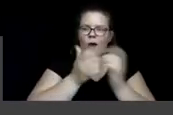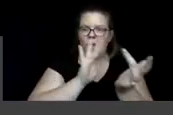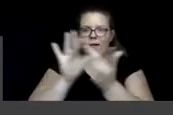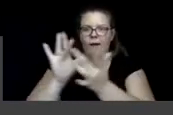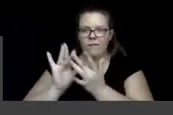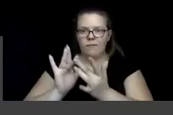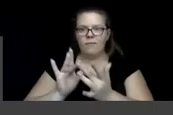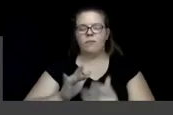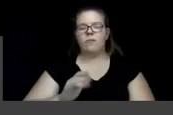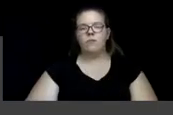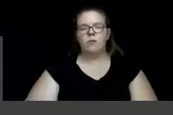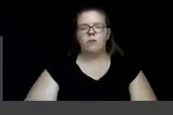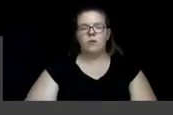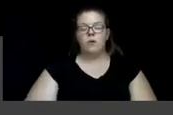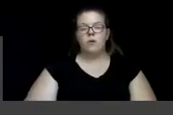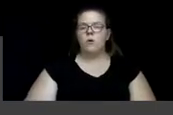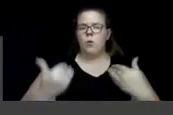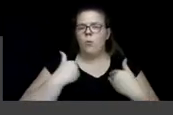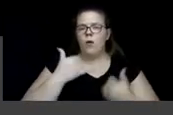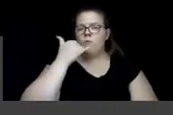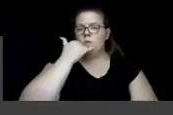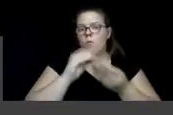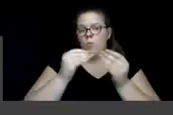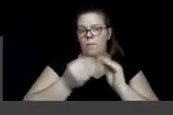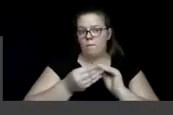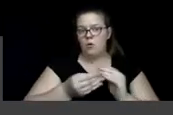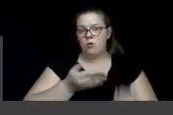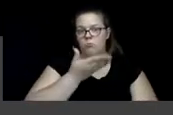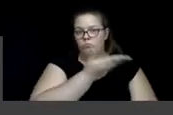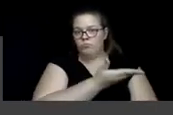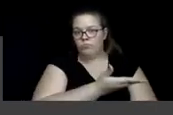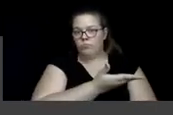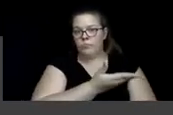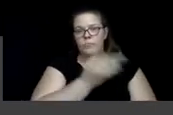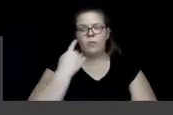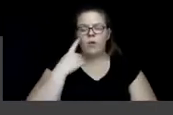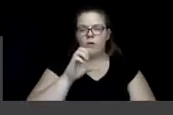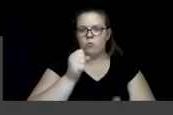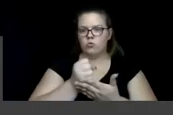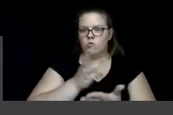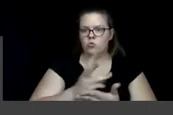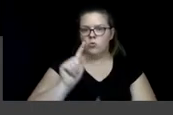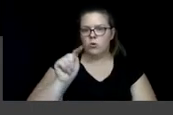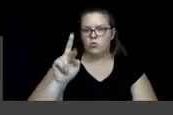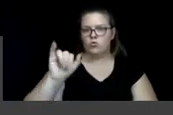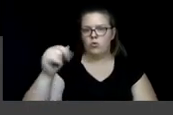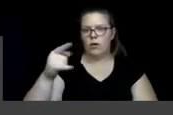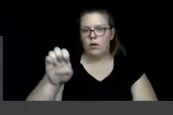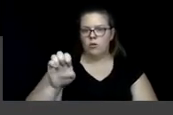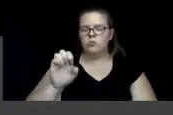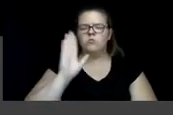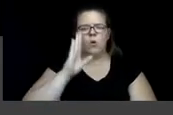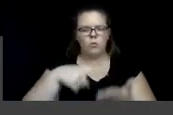We have a phone number here that's just for social work triage that's checked every day, including